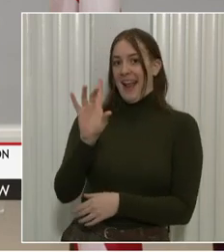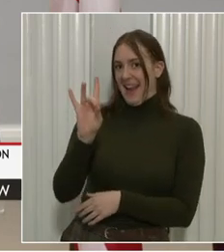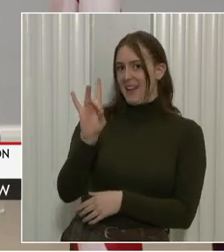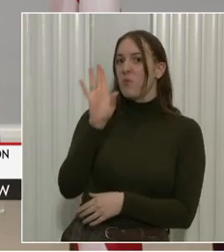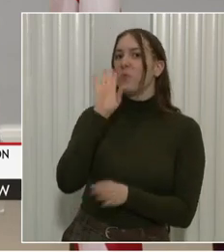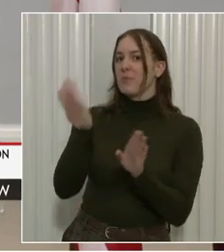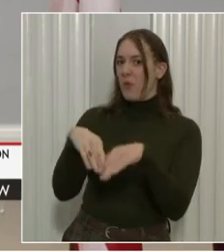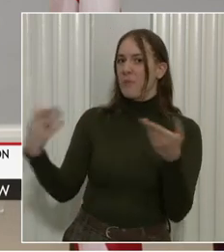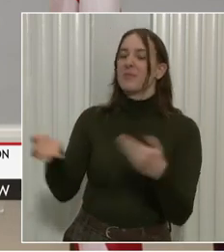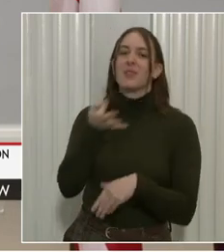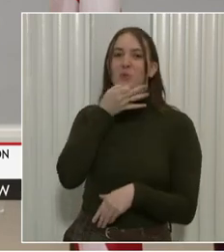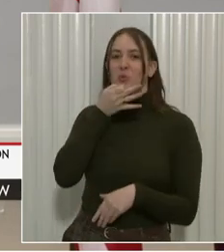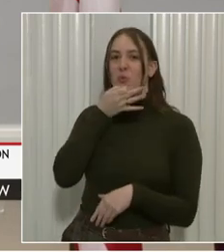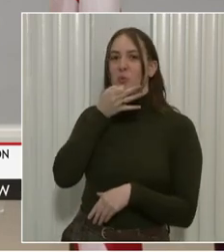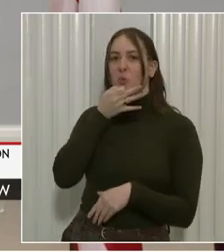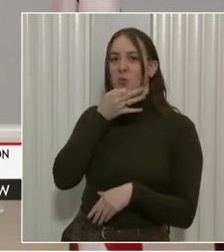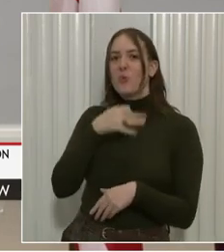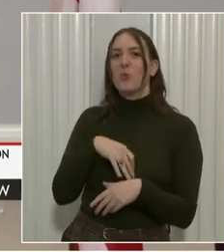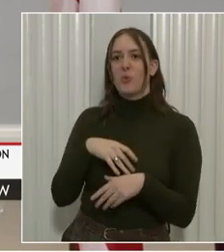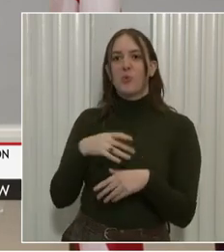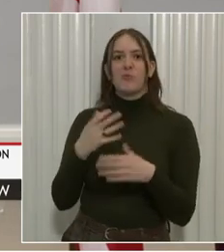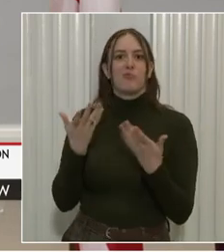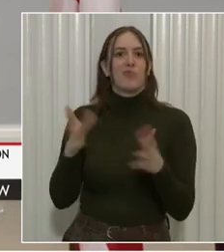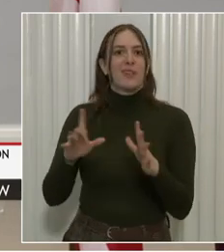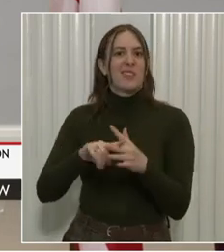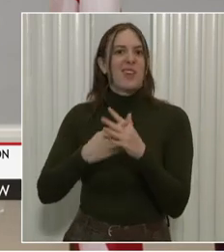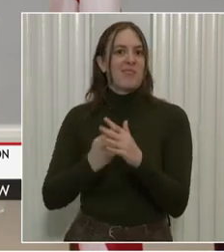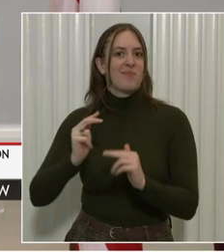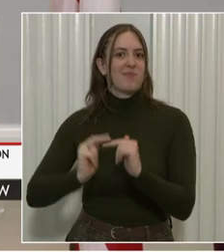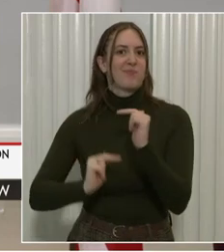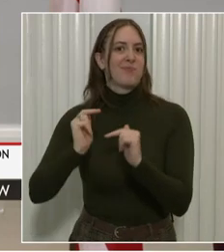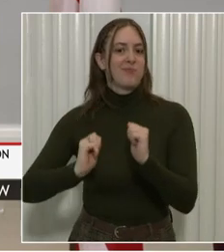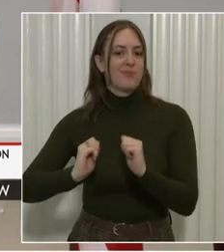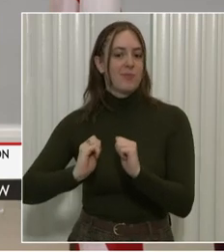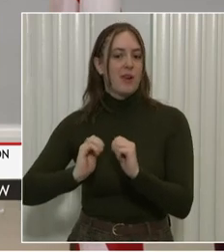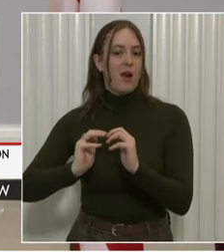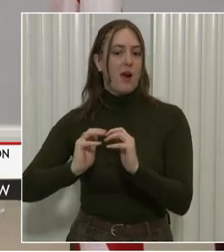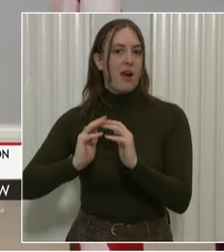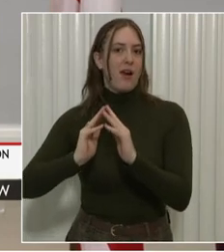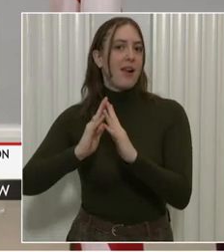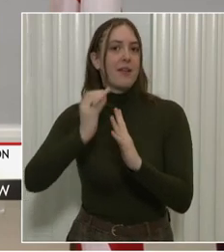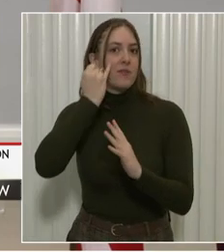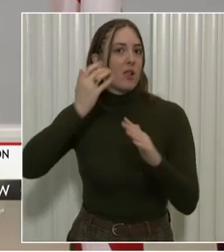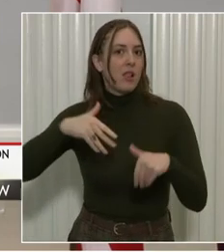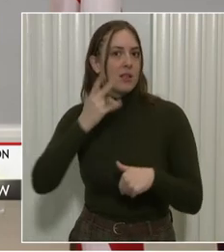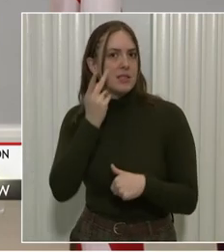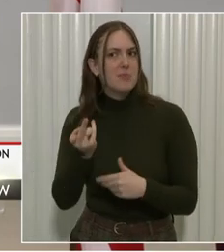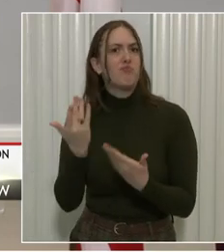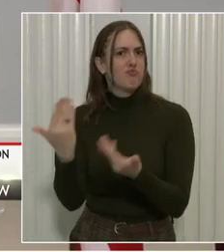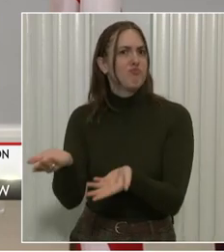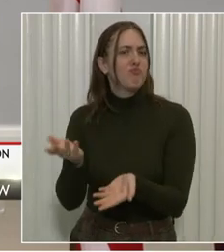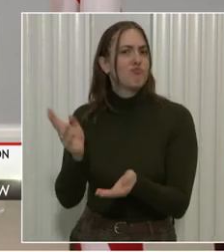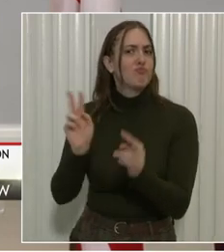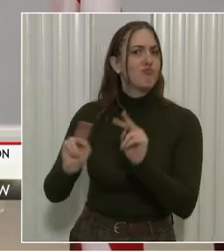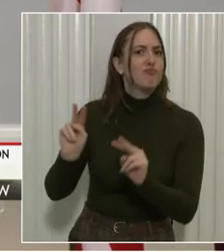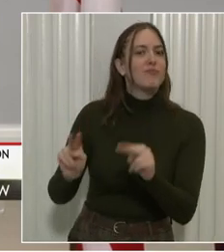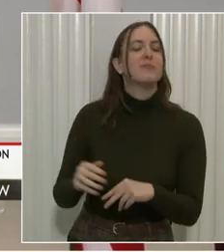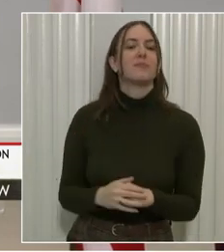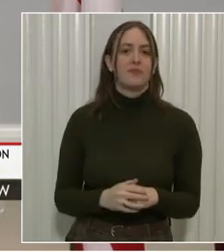very soon now and is coming out of the ground. If you haven't seen it, please drive by. We also